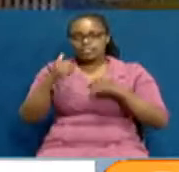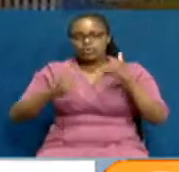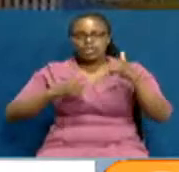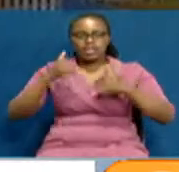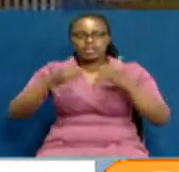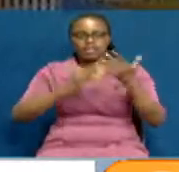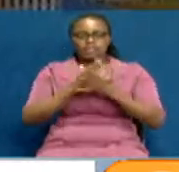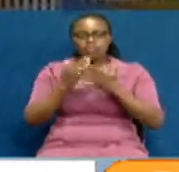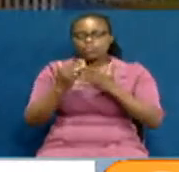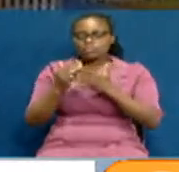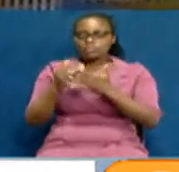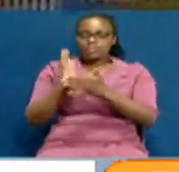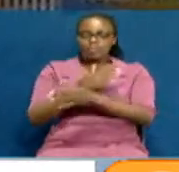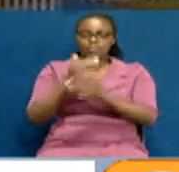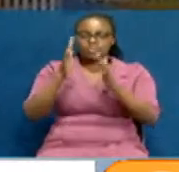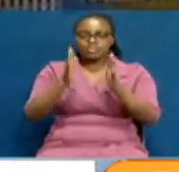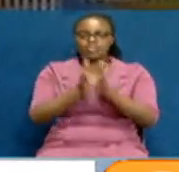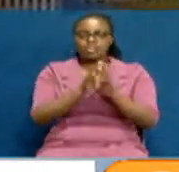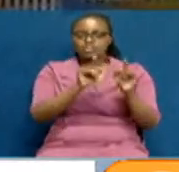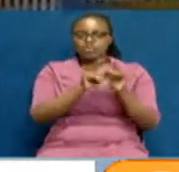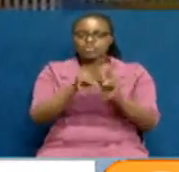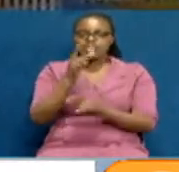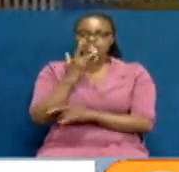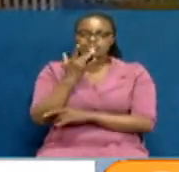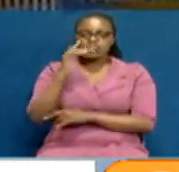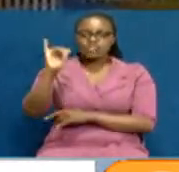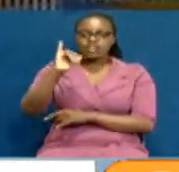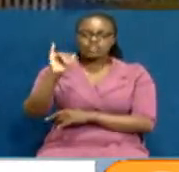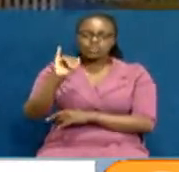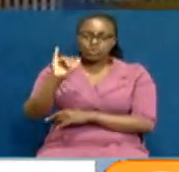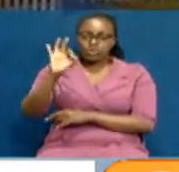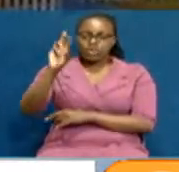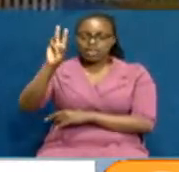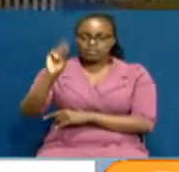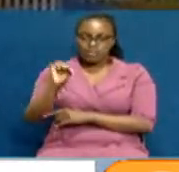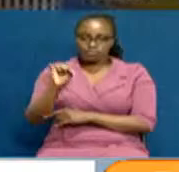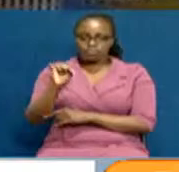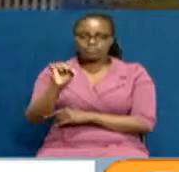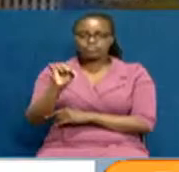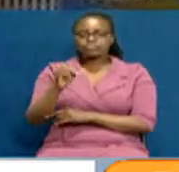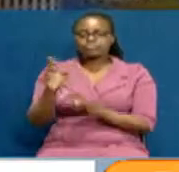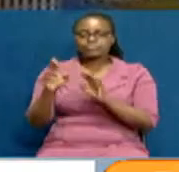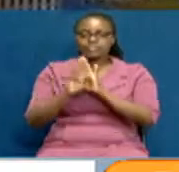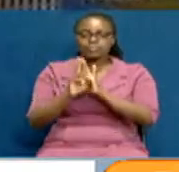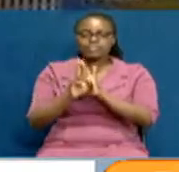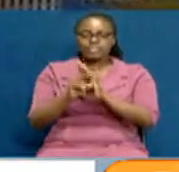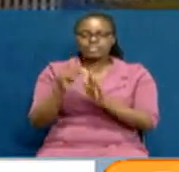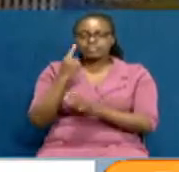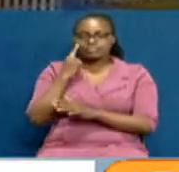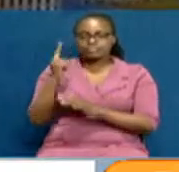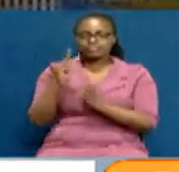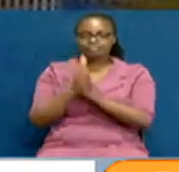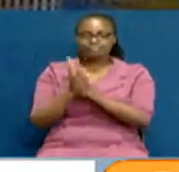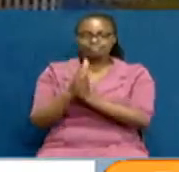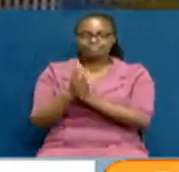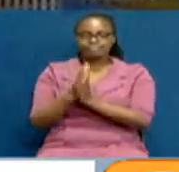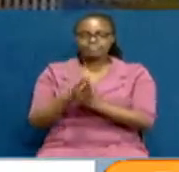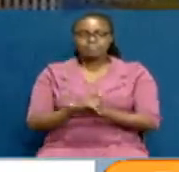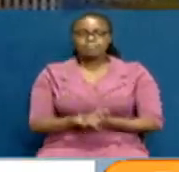entertained by leading musicians and their favorite Inooro FM presenters. Martin Munene now tells us